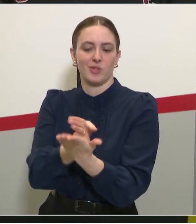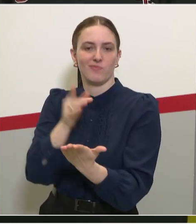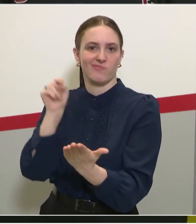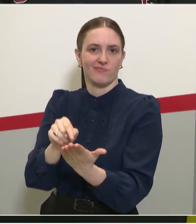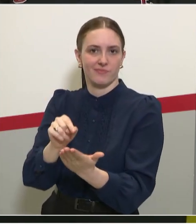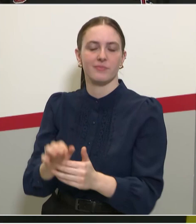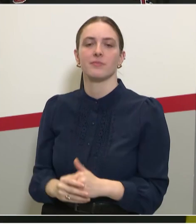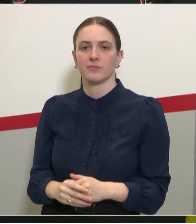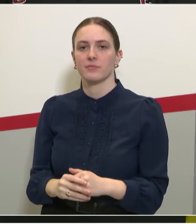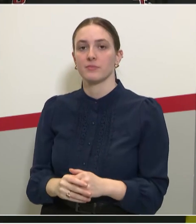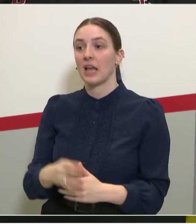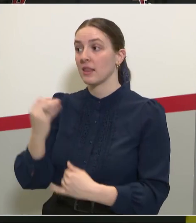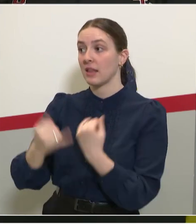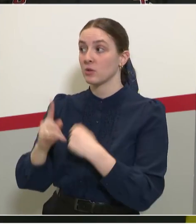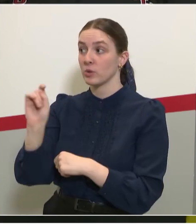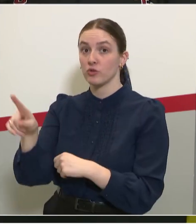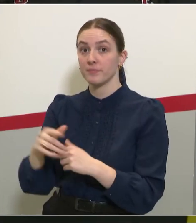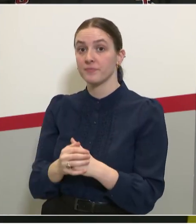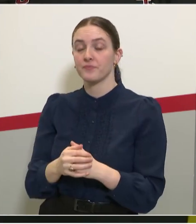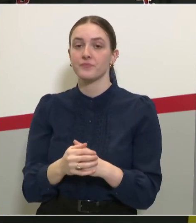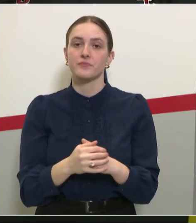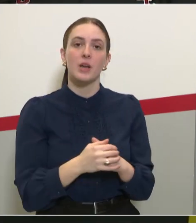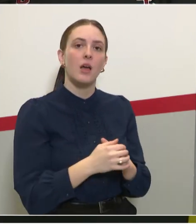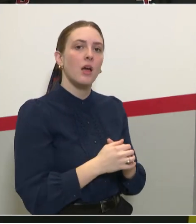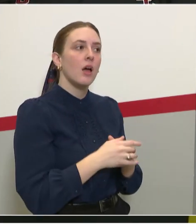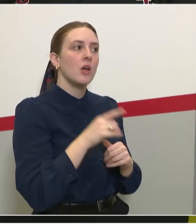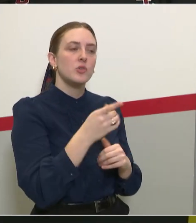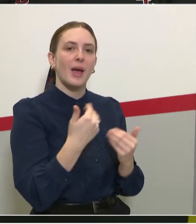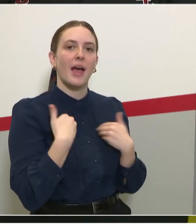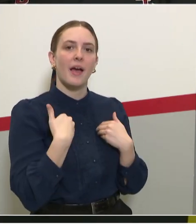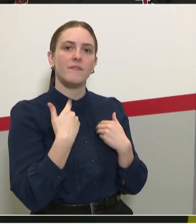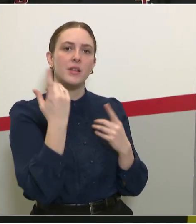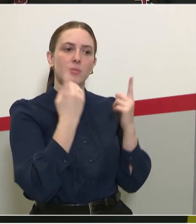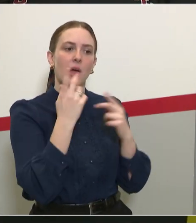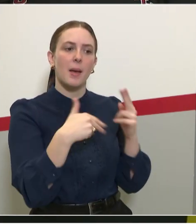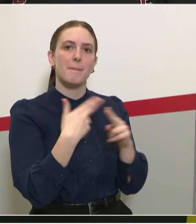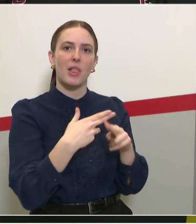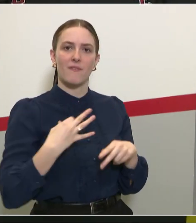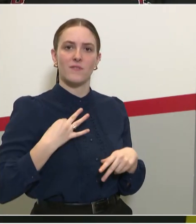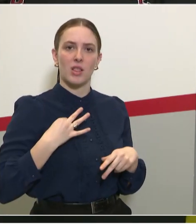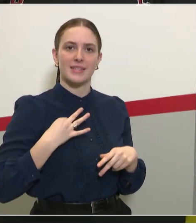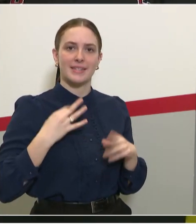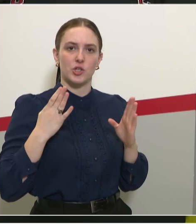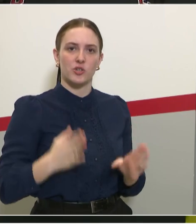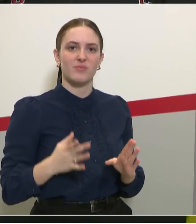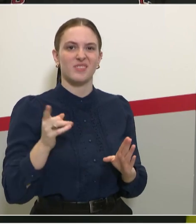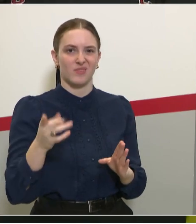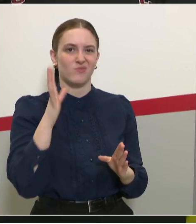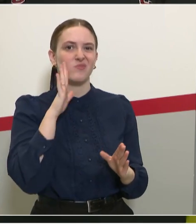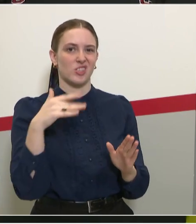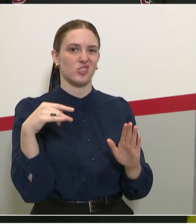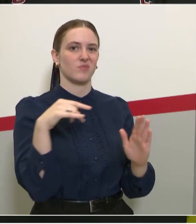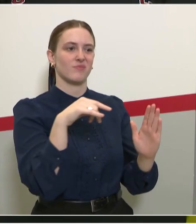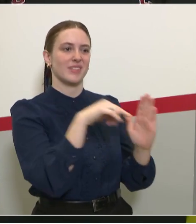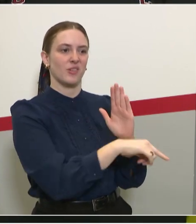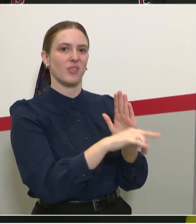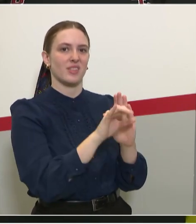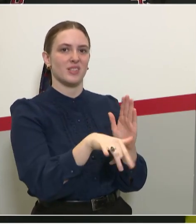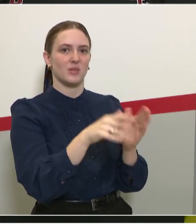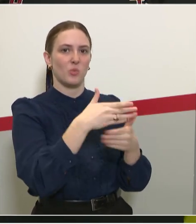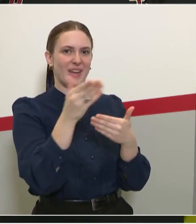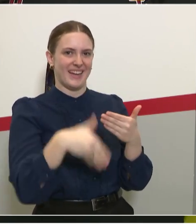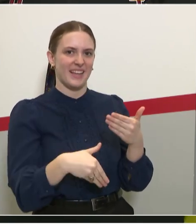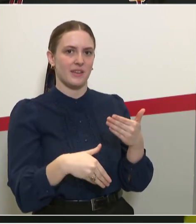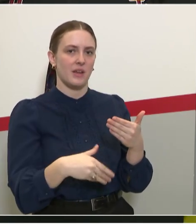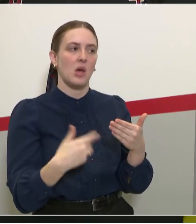Last question. Do you have any thoughts about the volunteer that was killed over the weekend? You know, we talk about experiencing, and